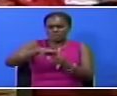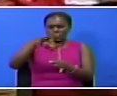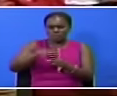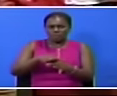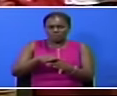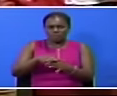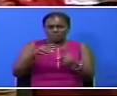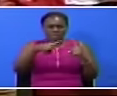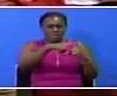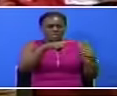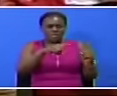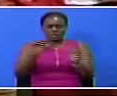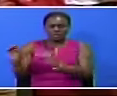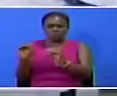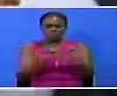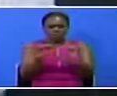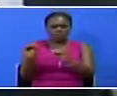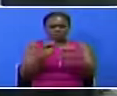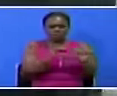effectively killed the party hopping culture.